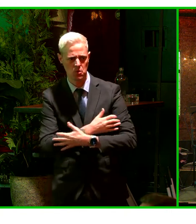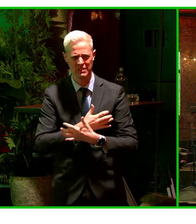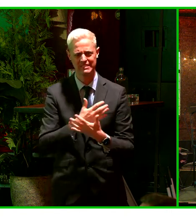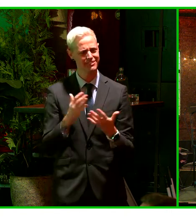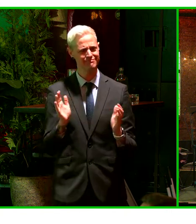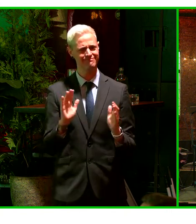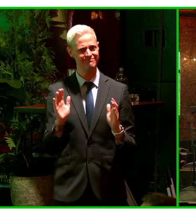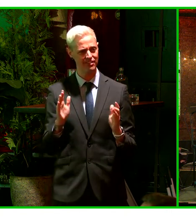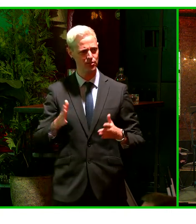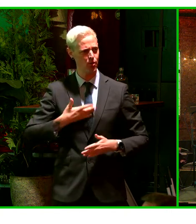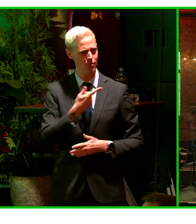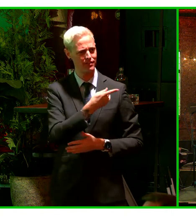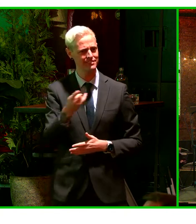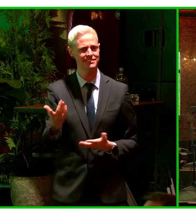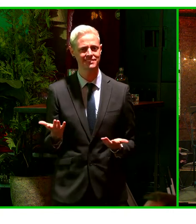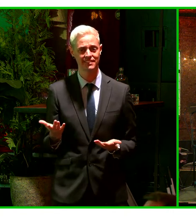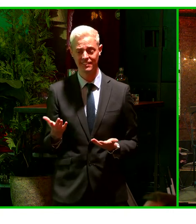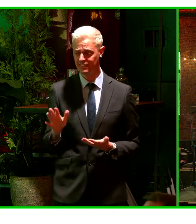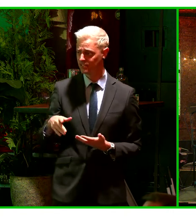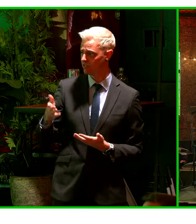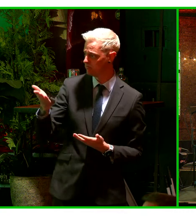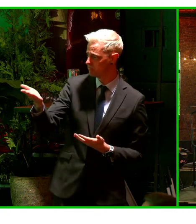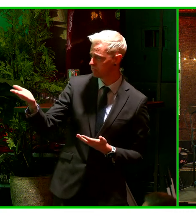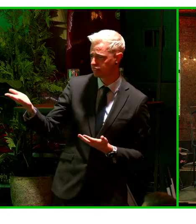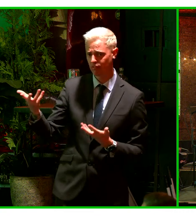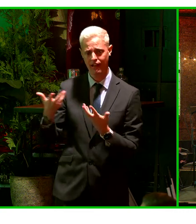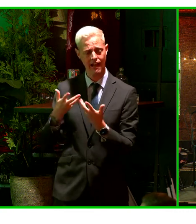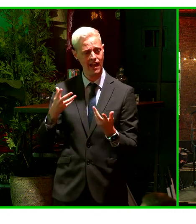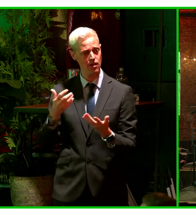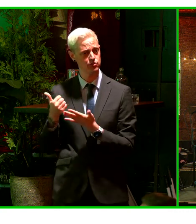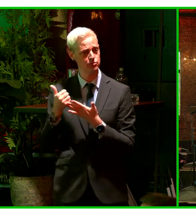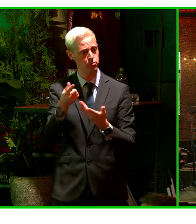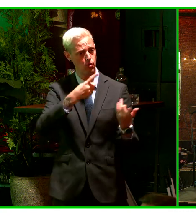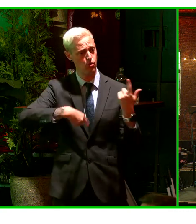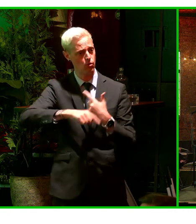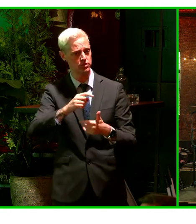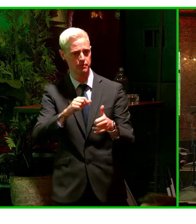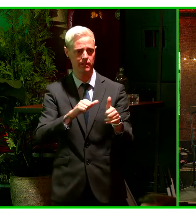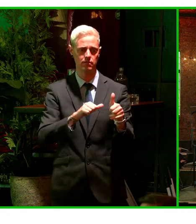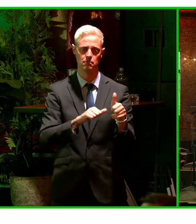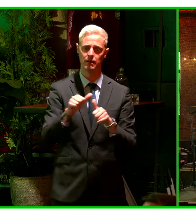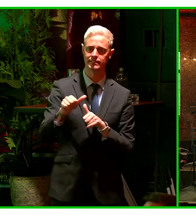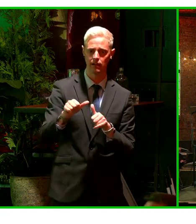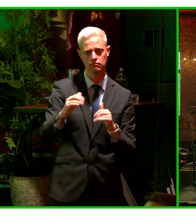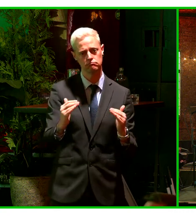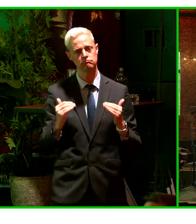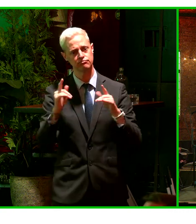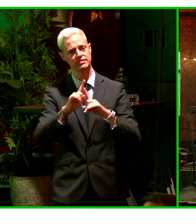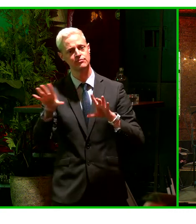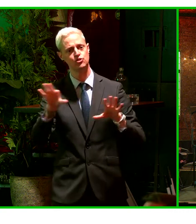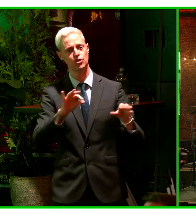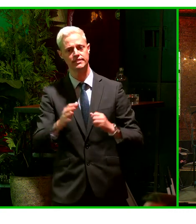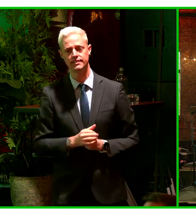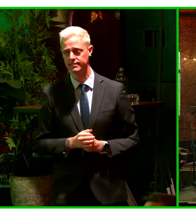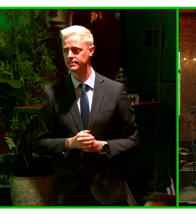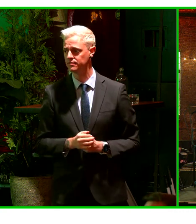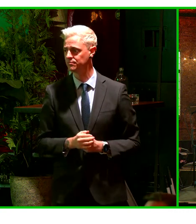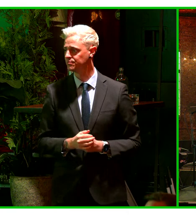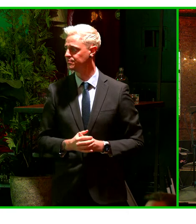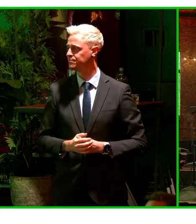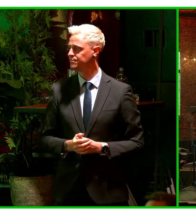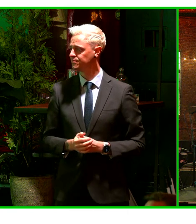Joe, how are you going to inform and support people to make better choices if we are all in it together, to coin a